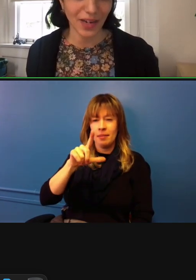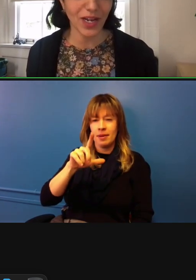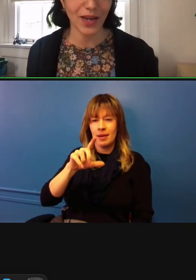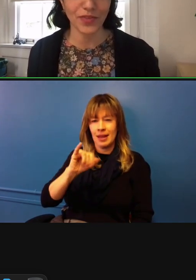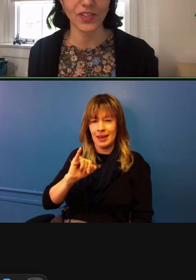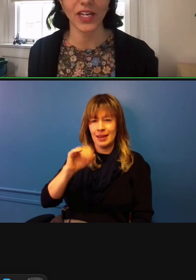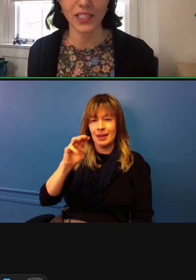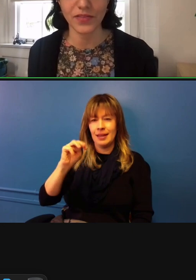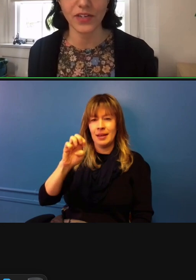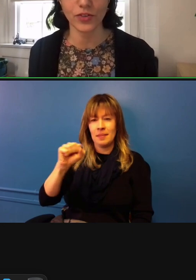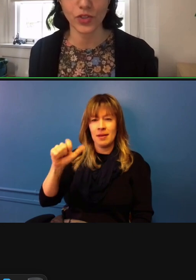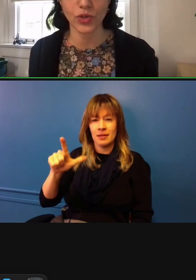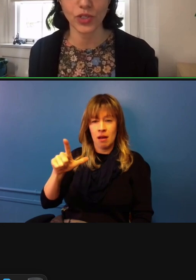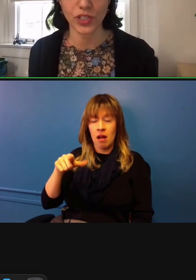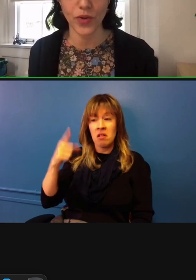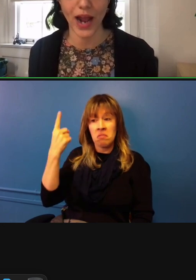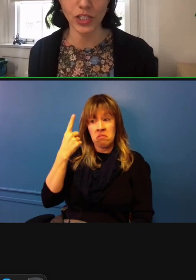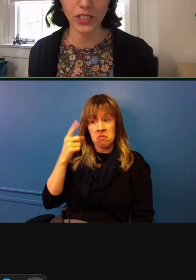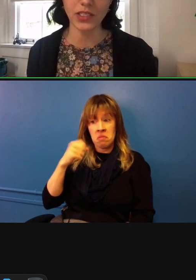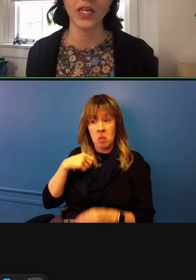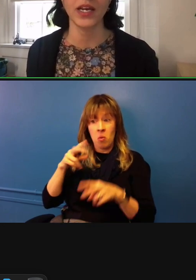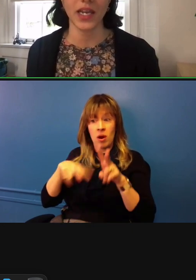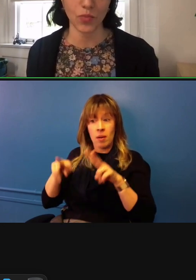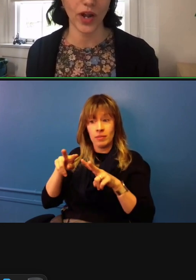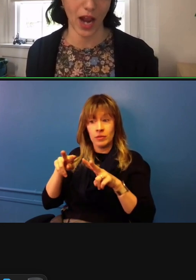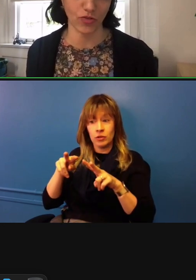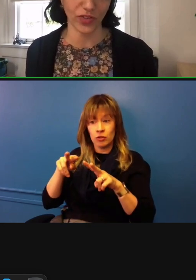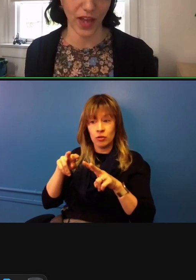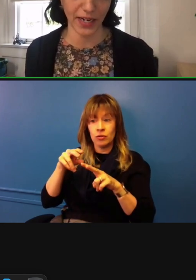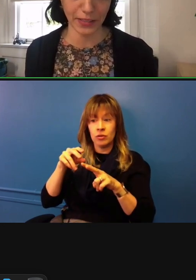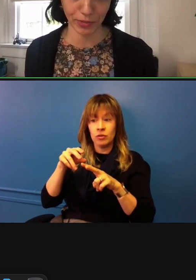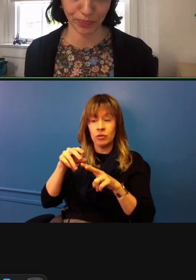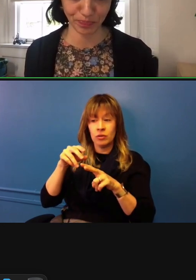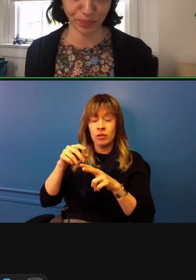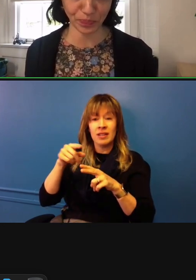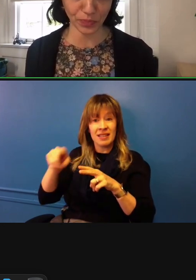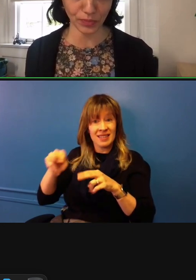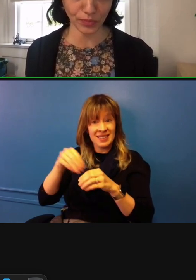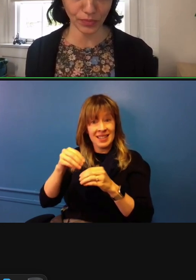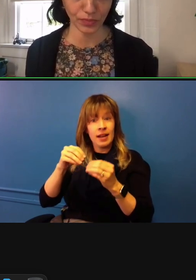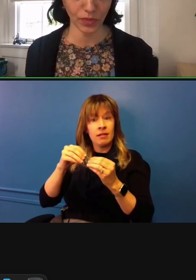observe the same type of selectivity for social interactions in more natural settings.